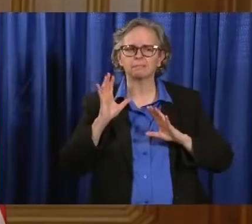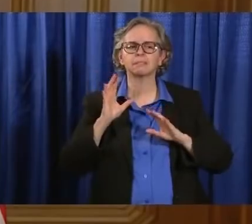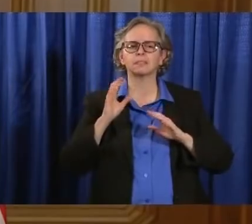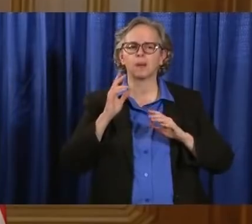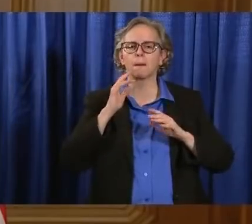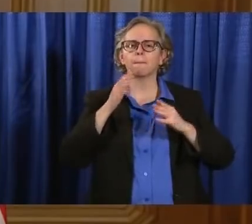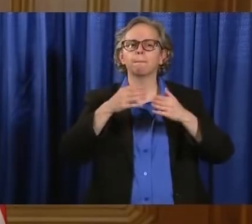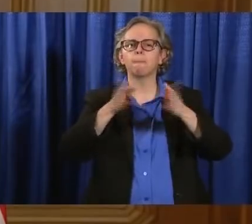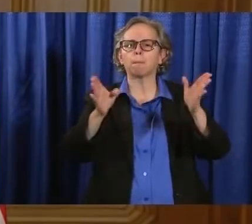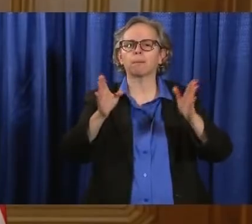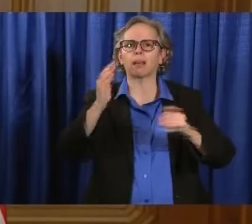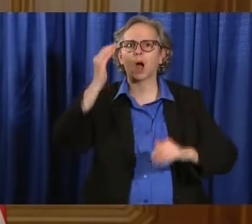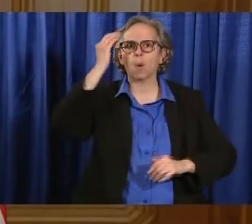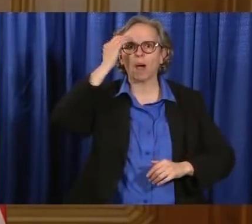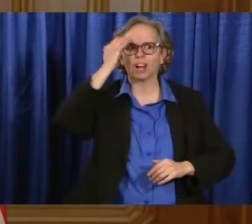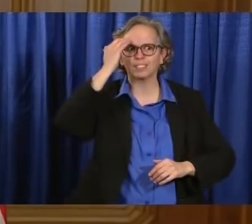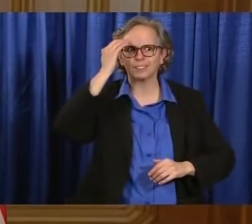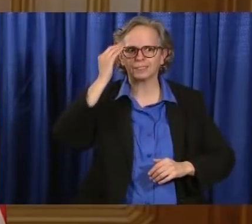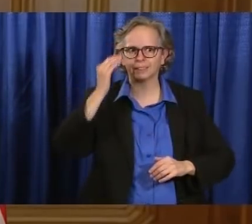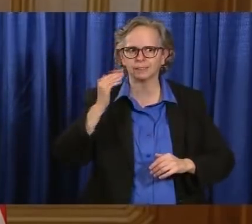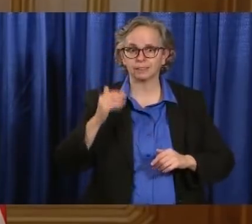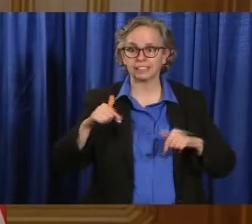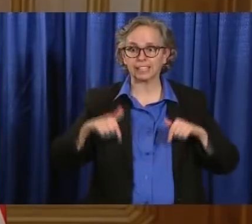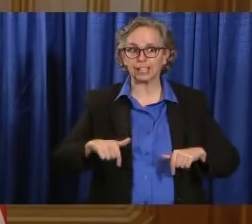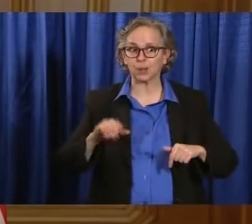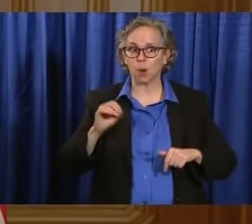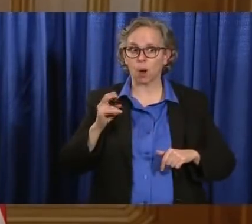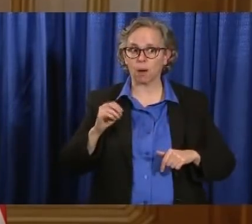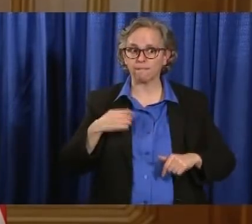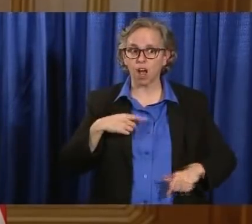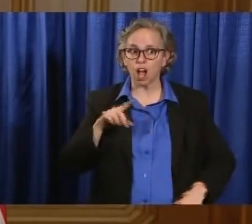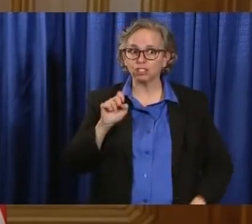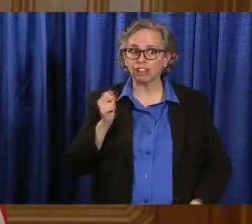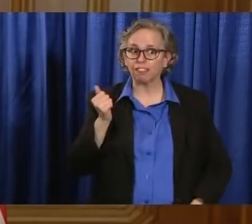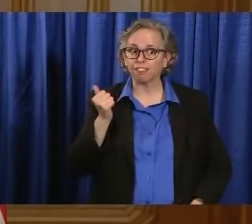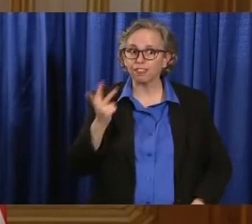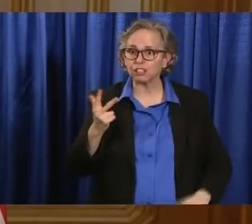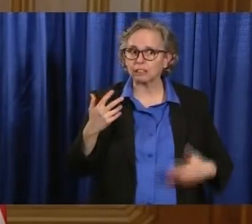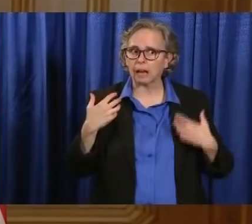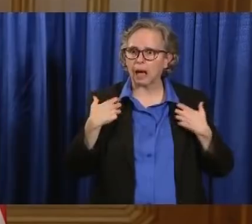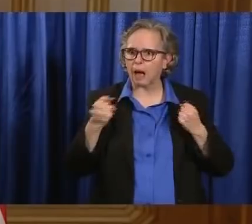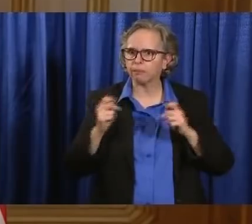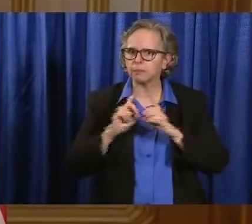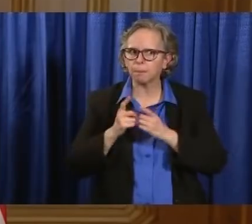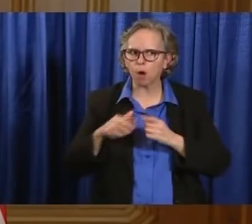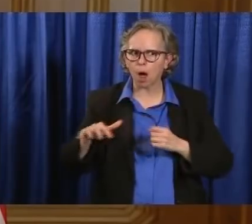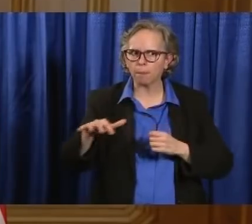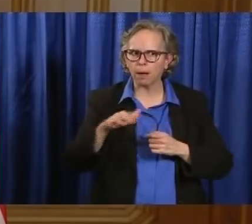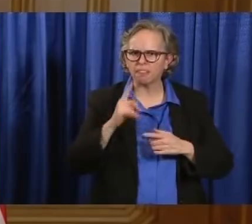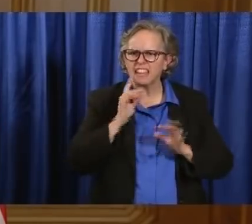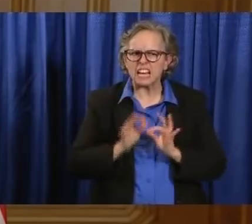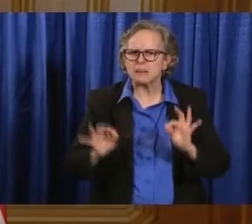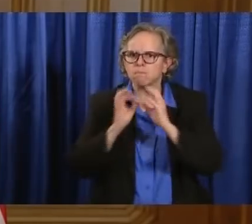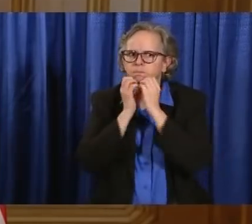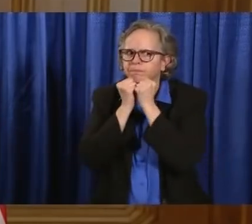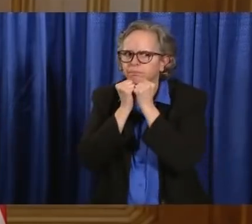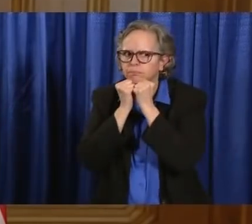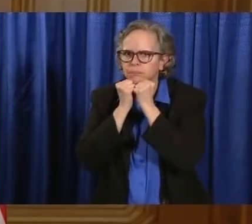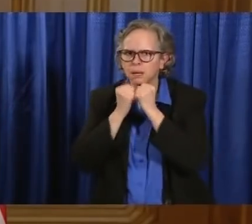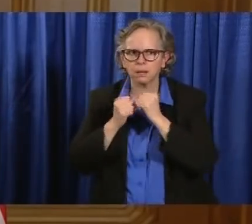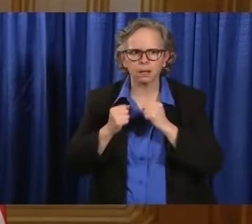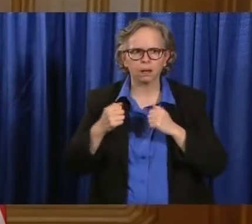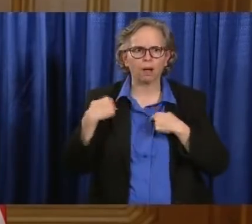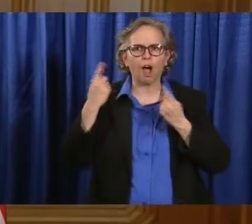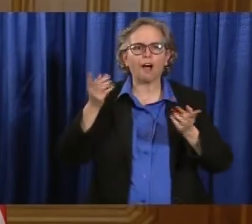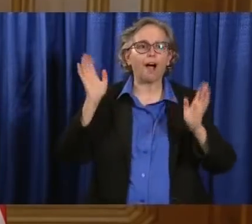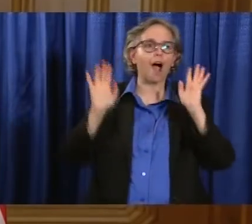Ohio there's 113 health departments. Yes, those health departments are important. We don't hear from them most of the time. We don't pay any attention to